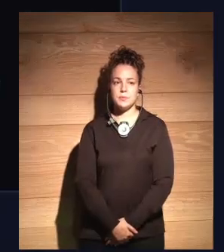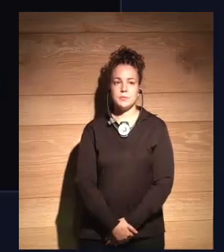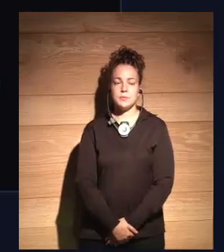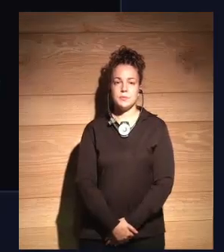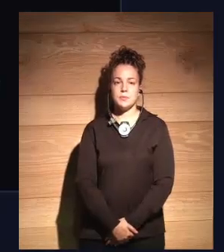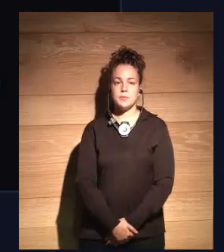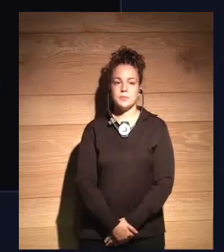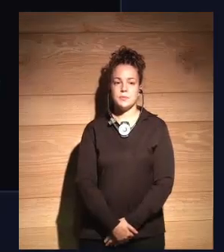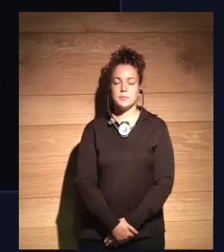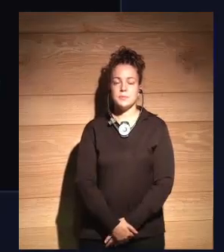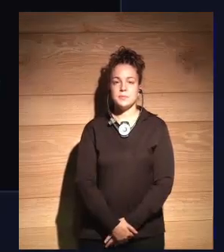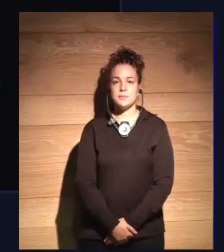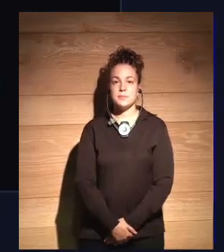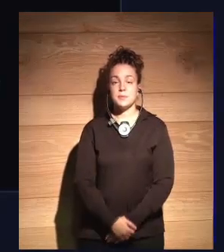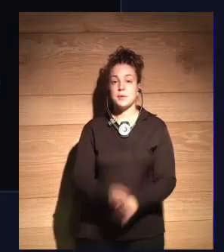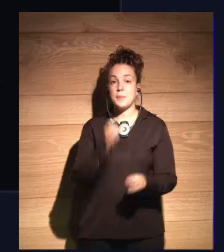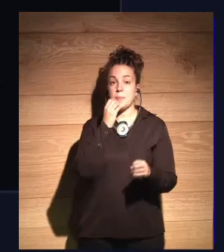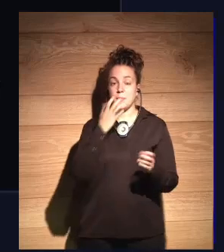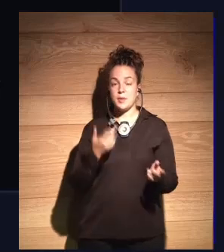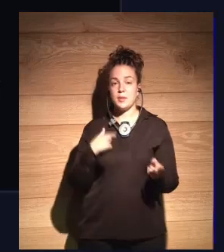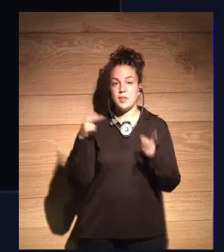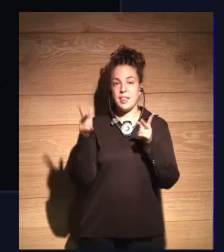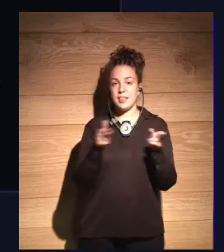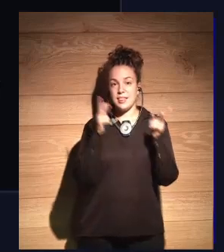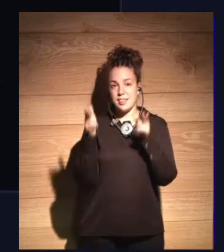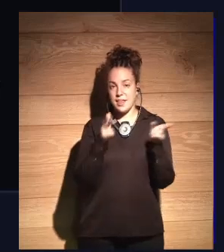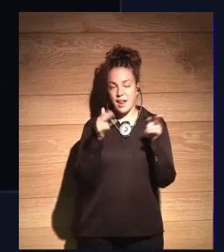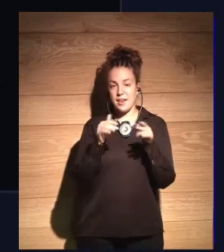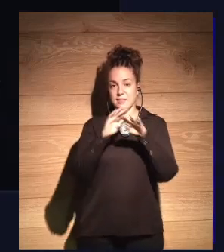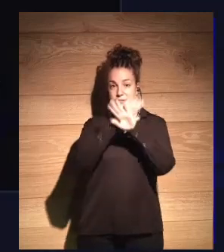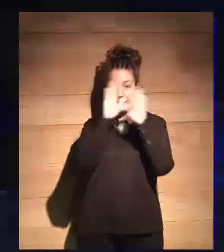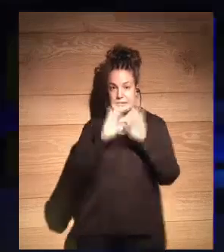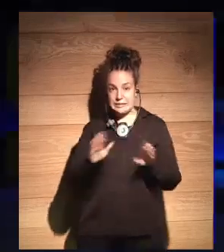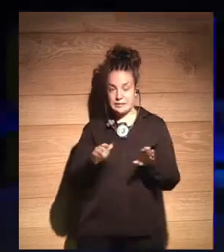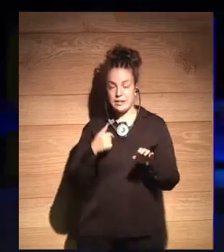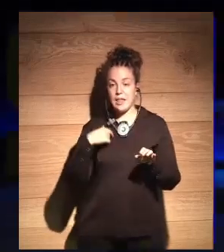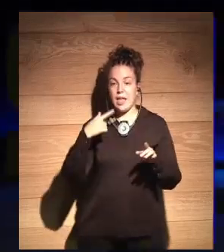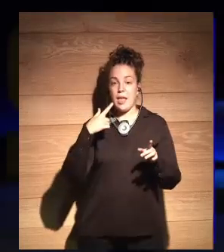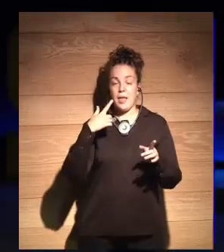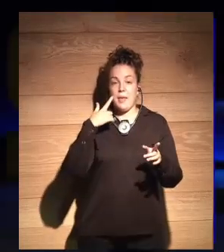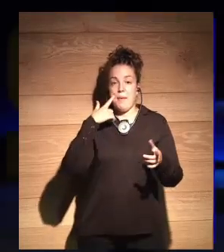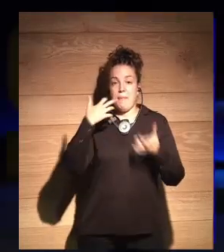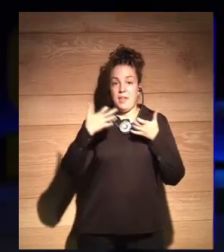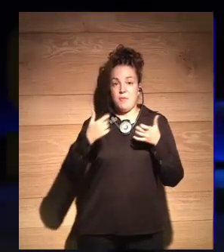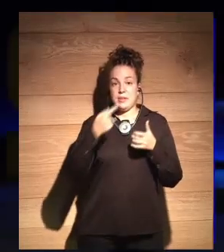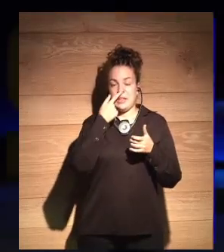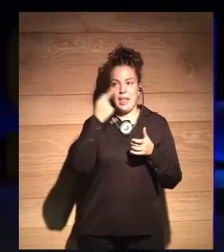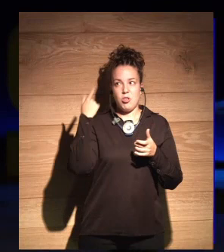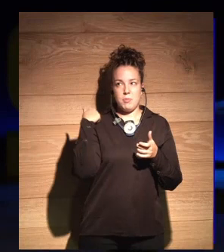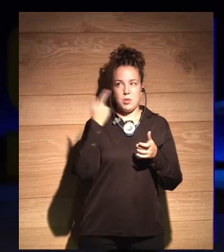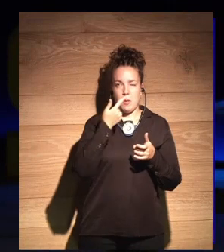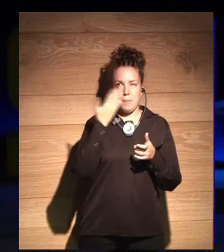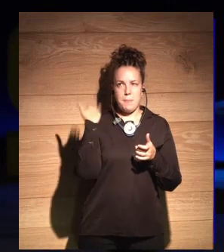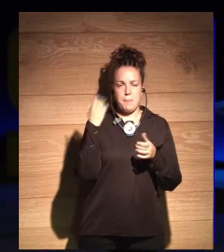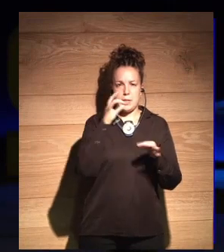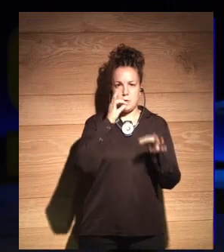So that was the trailer for the final version of this performance piece. That was last year, actually last September. And the